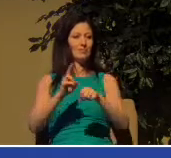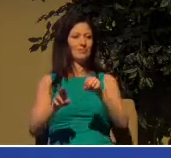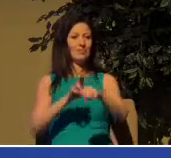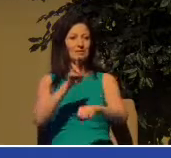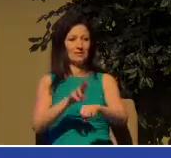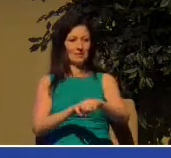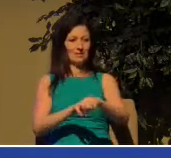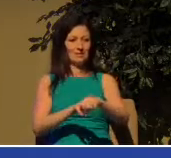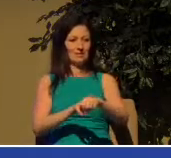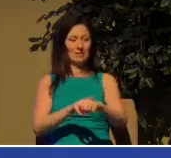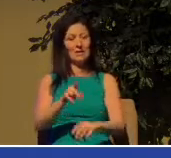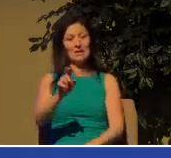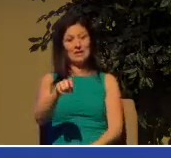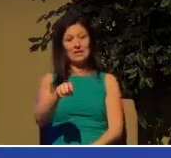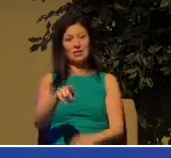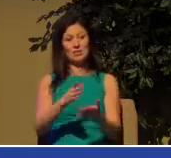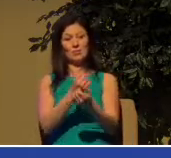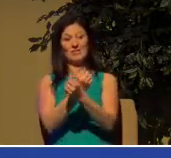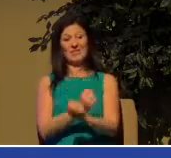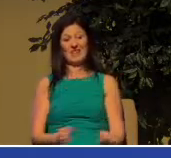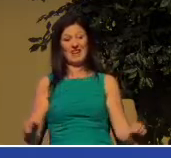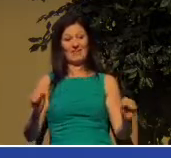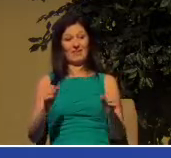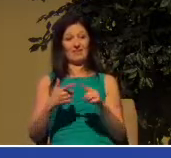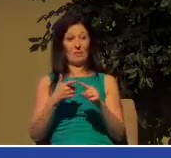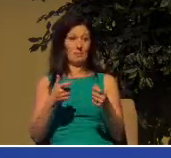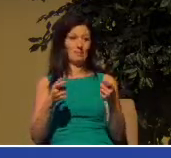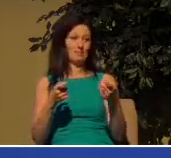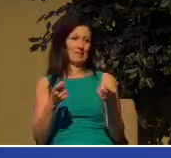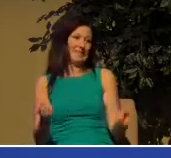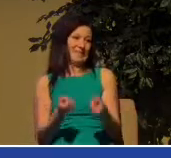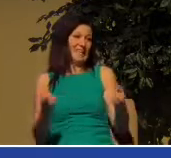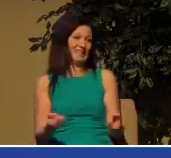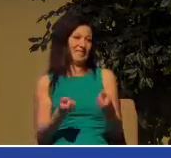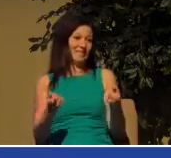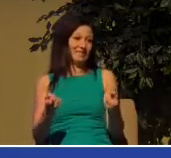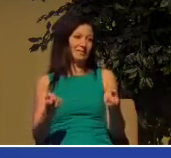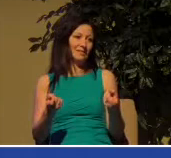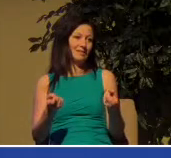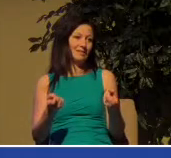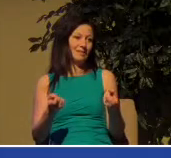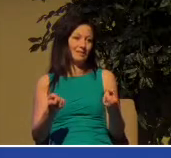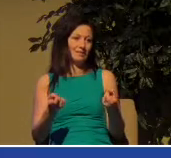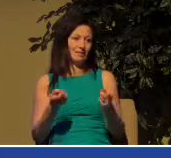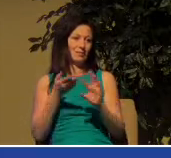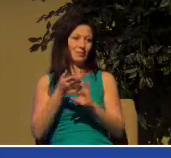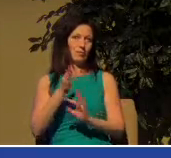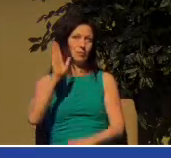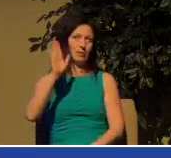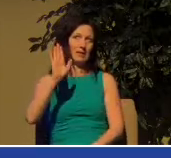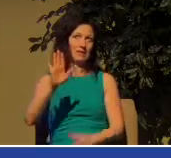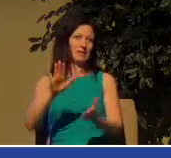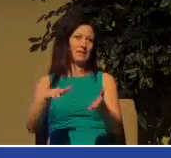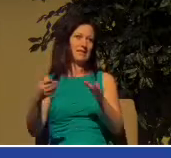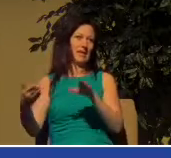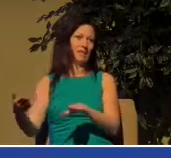He had to redeem us from our sin by His death on the